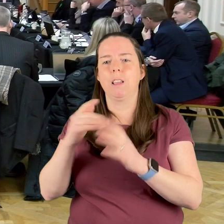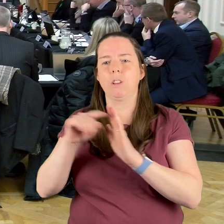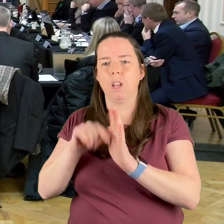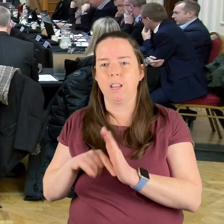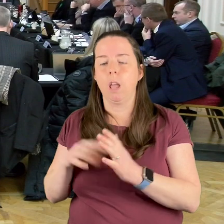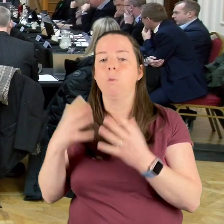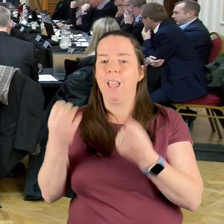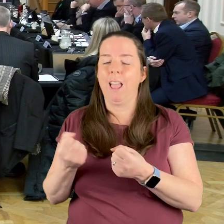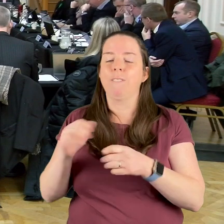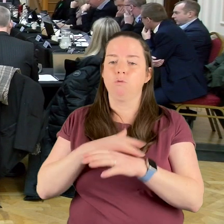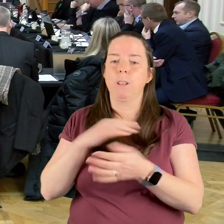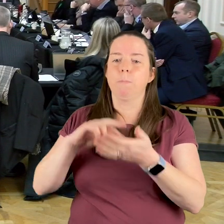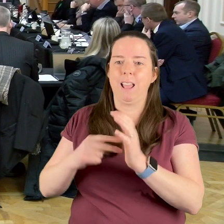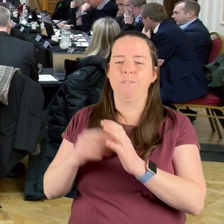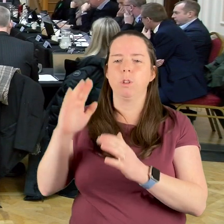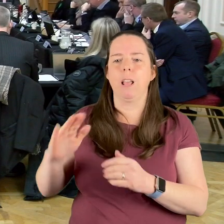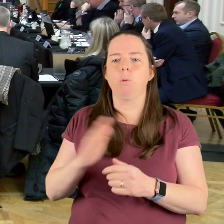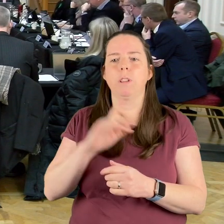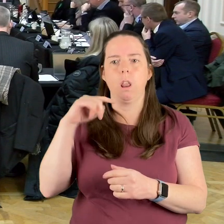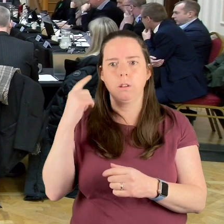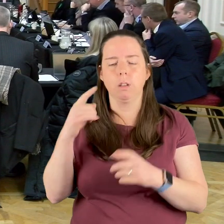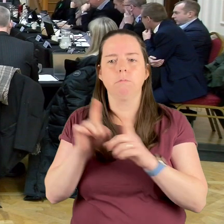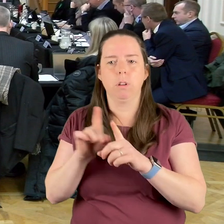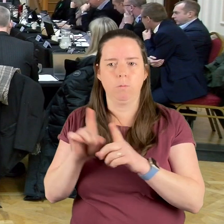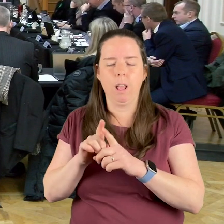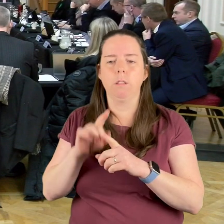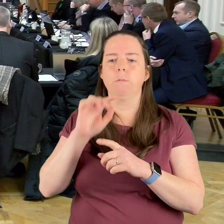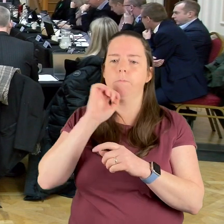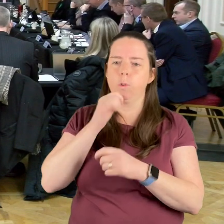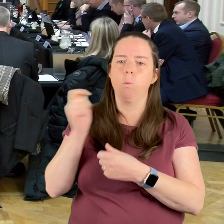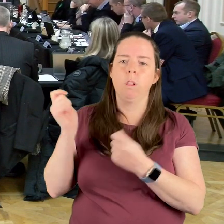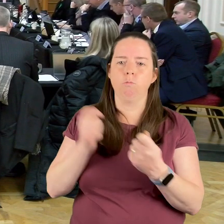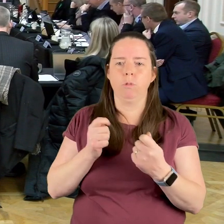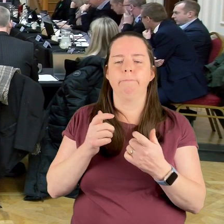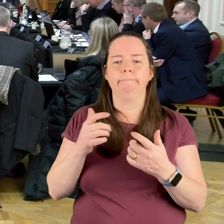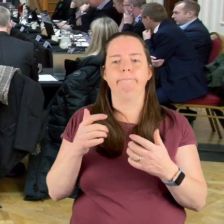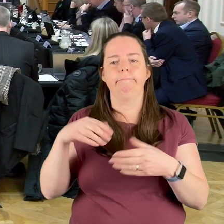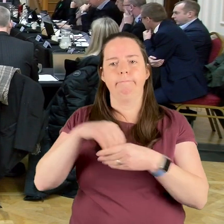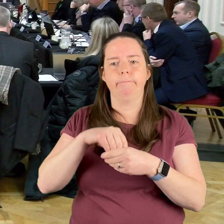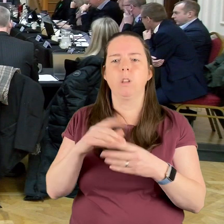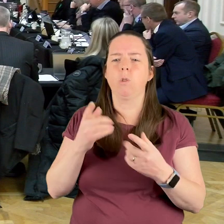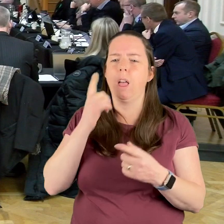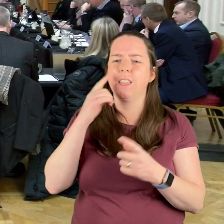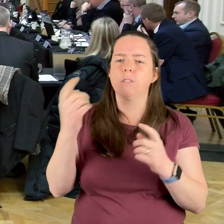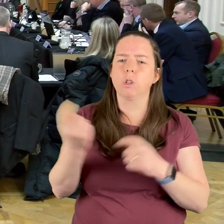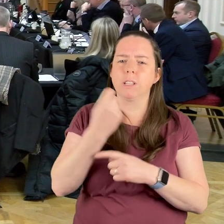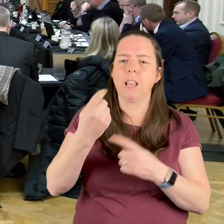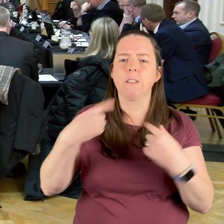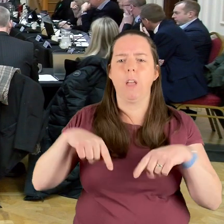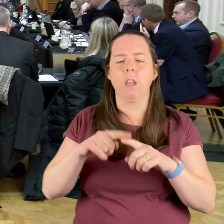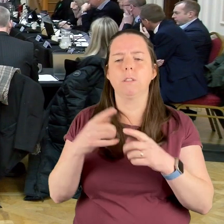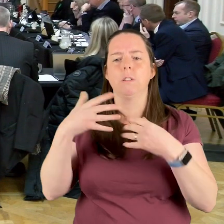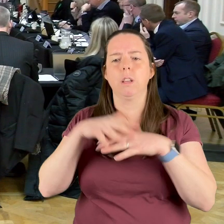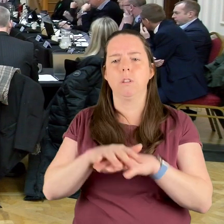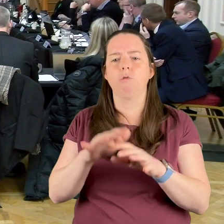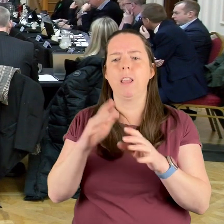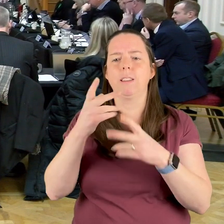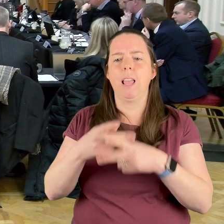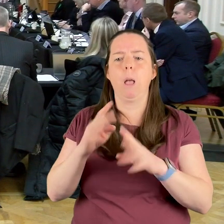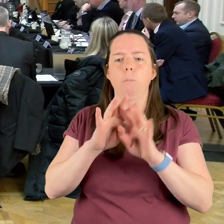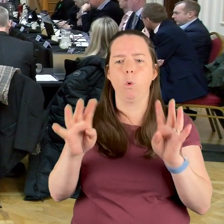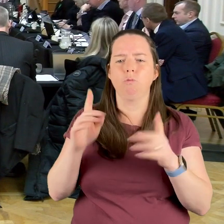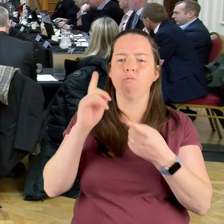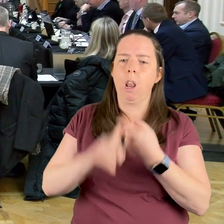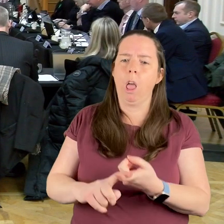cancer, and also on the green agenda, because we do have a green plan for South West London as well, which we will be bringing. But I just think, you know,